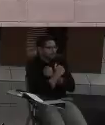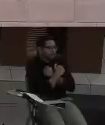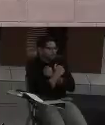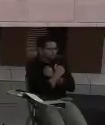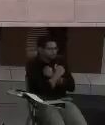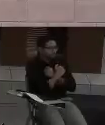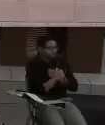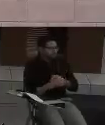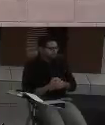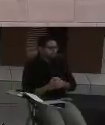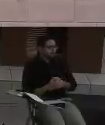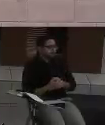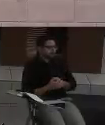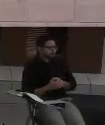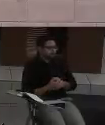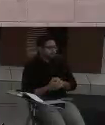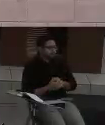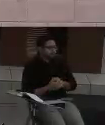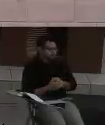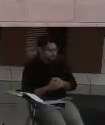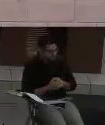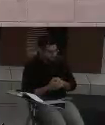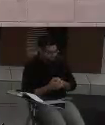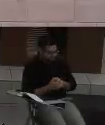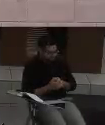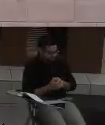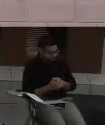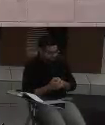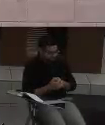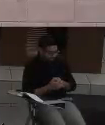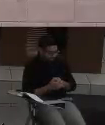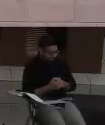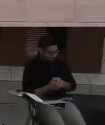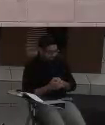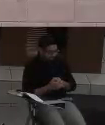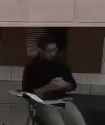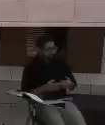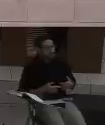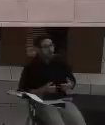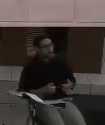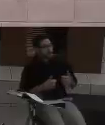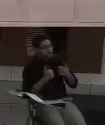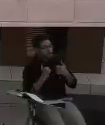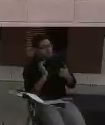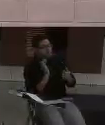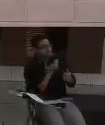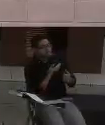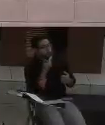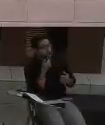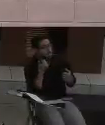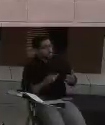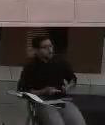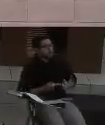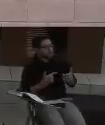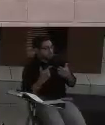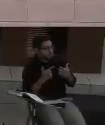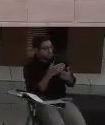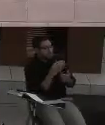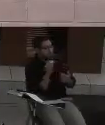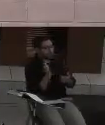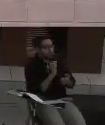is simply to live the character of the God who created us. It is to live our best lives and our best